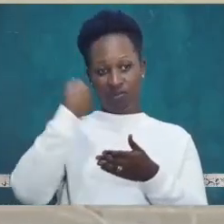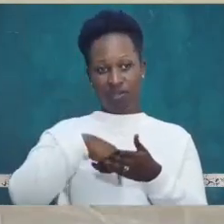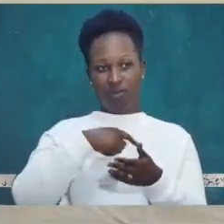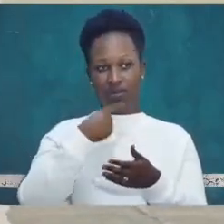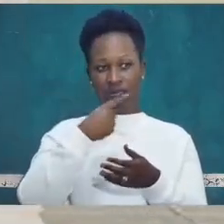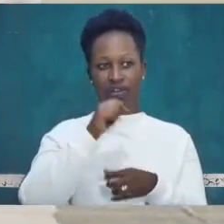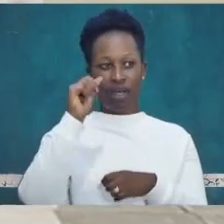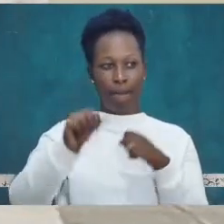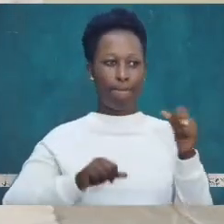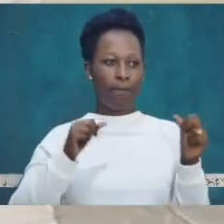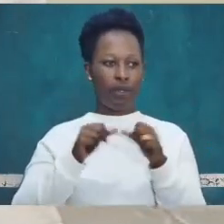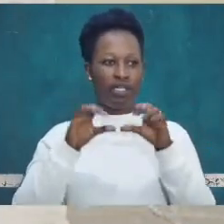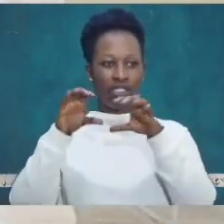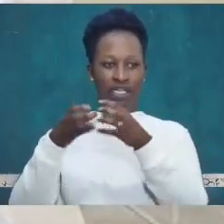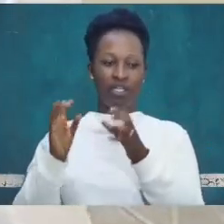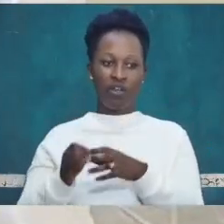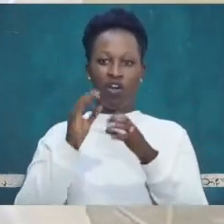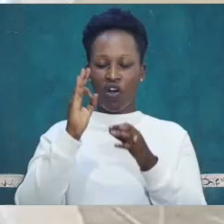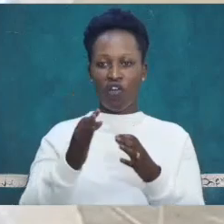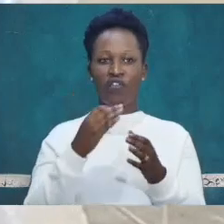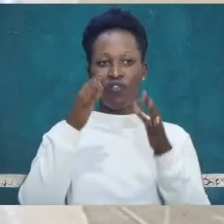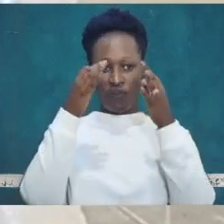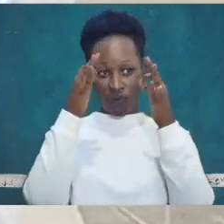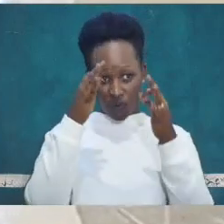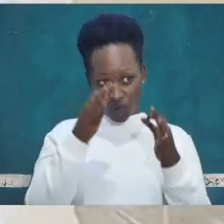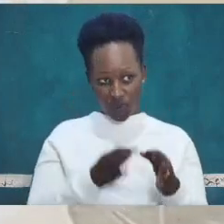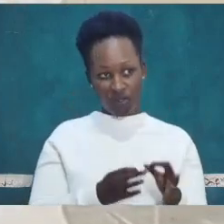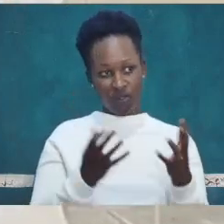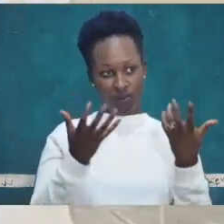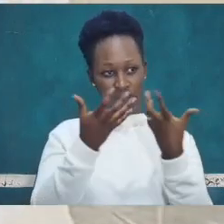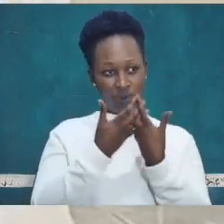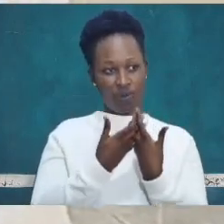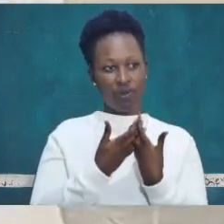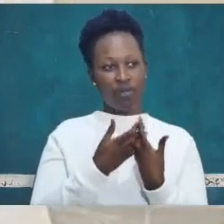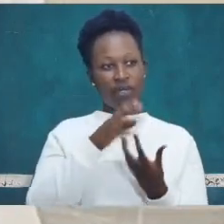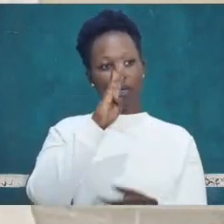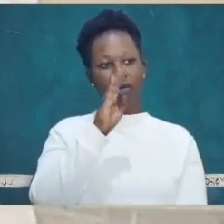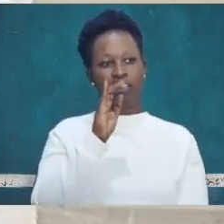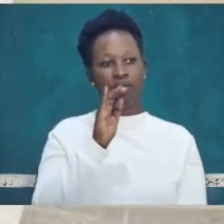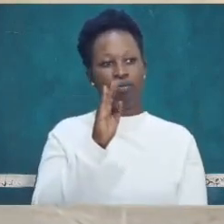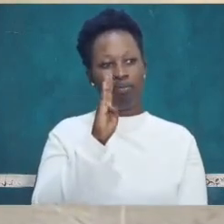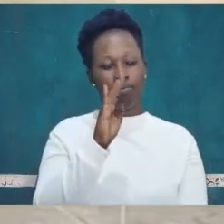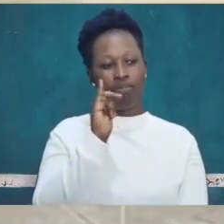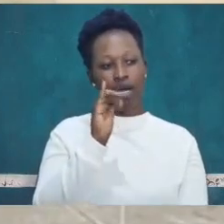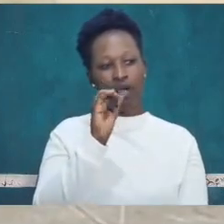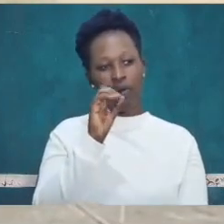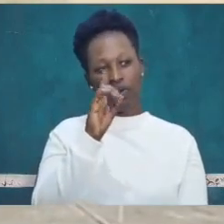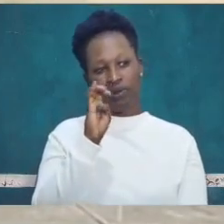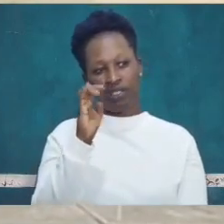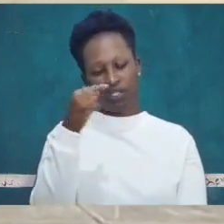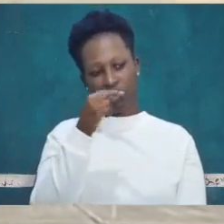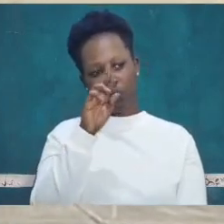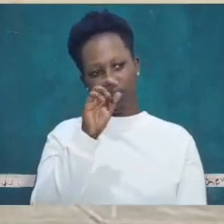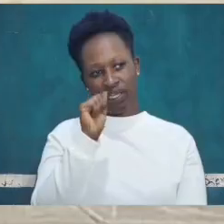to talk about categories of goods according to biodegradable and non-biodegradable. So last